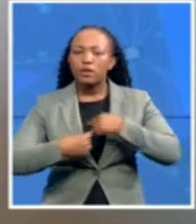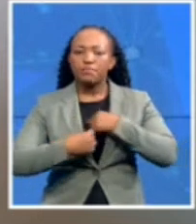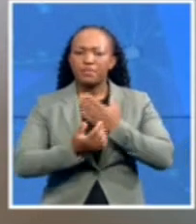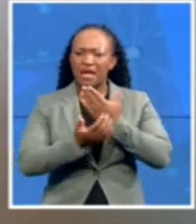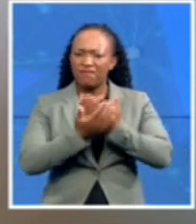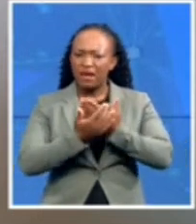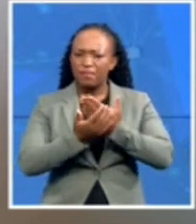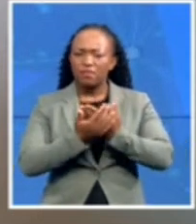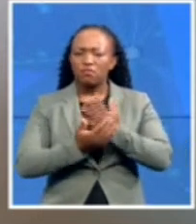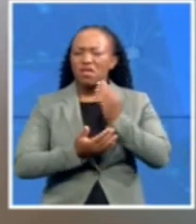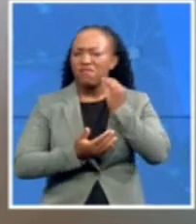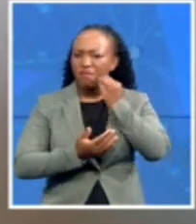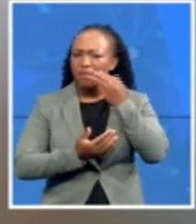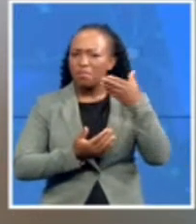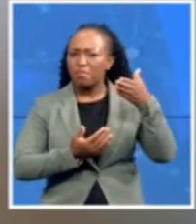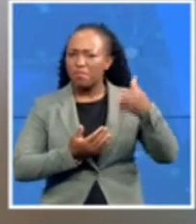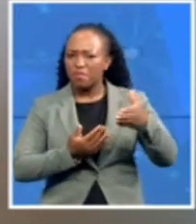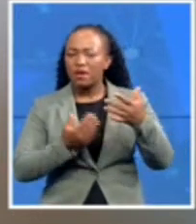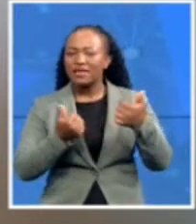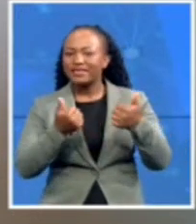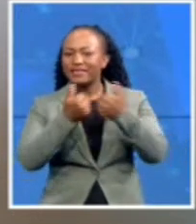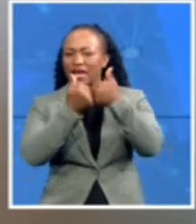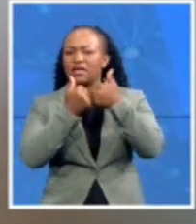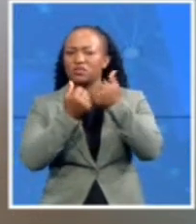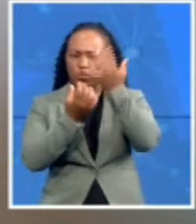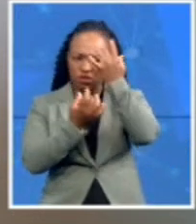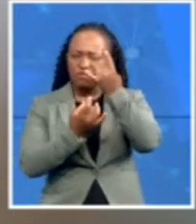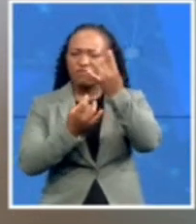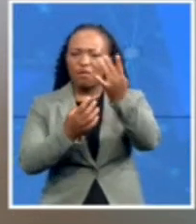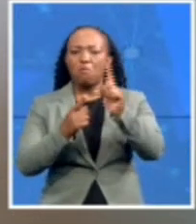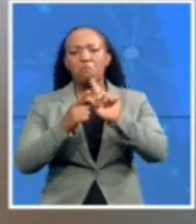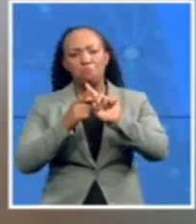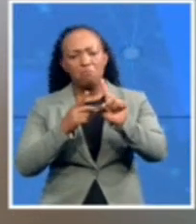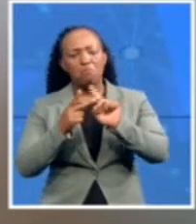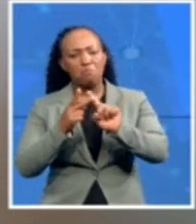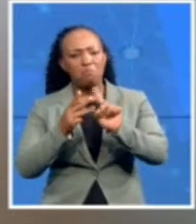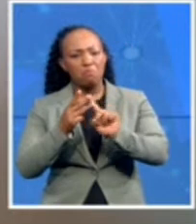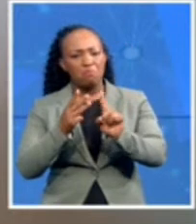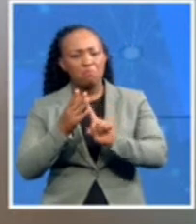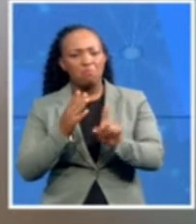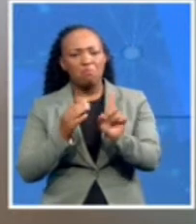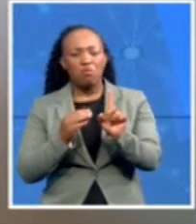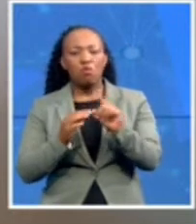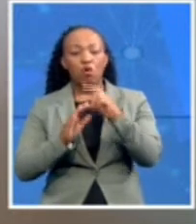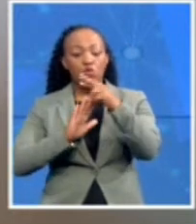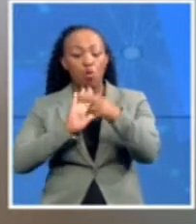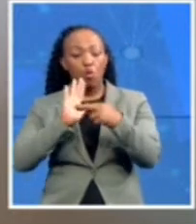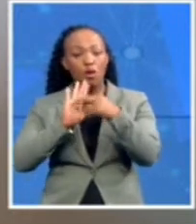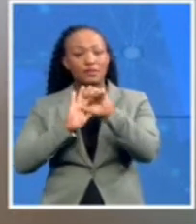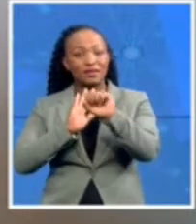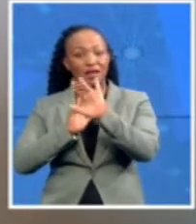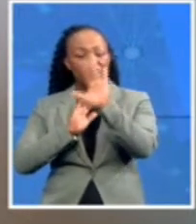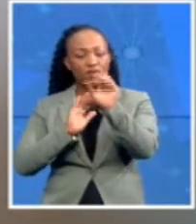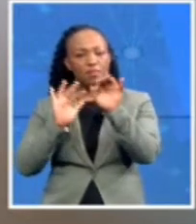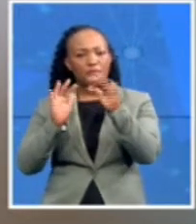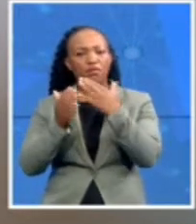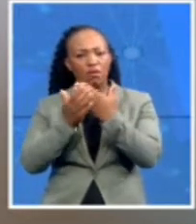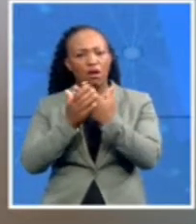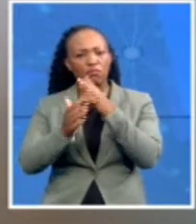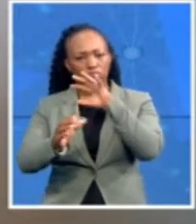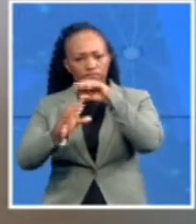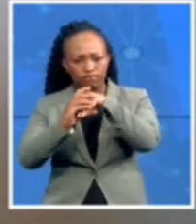that we face, about the role that South Africans can collectively play to minimize the risk of load